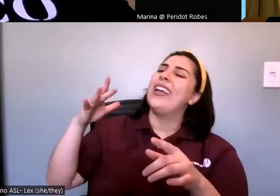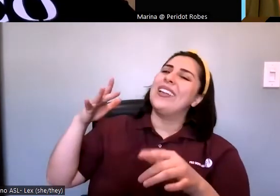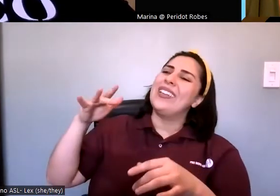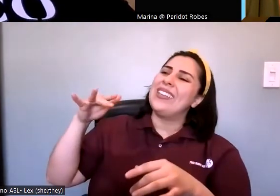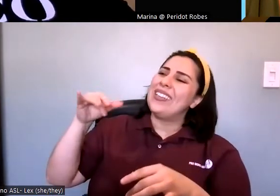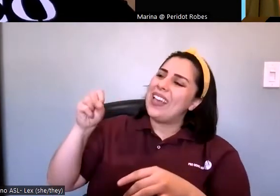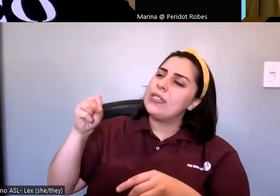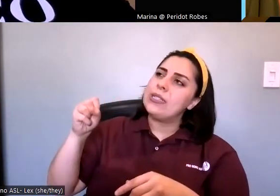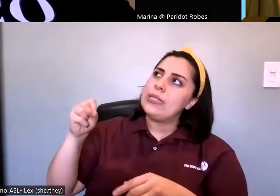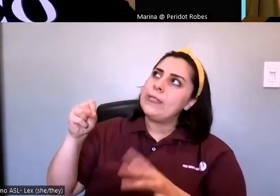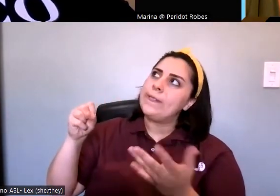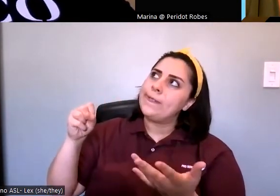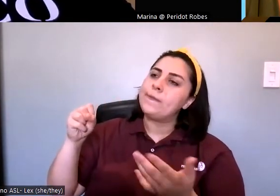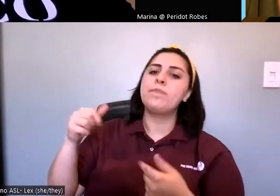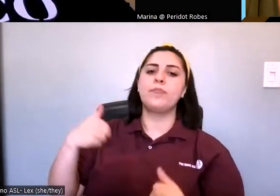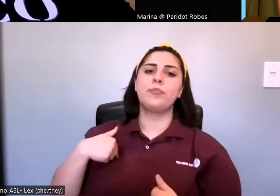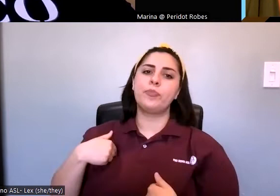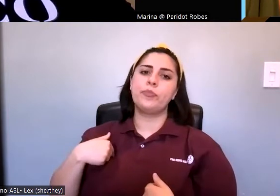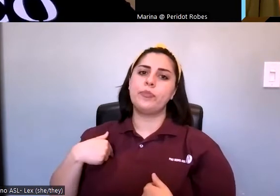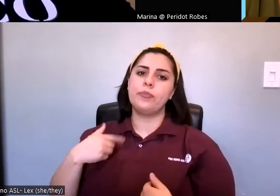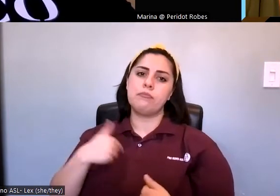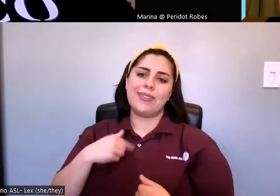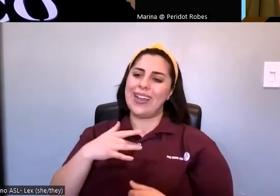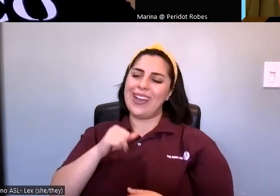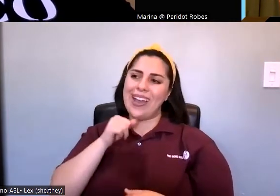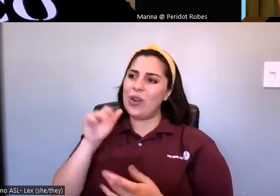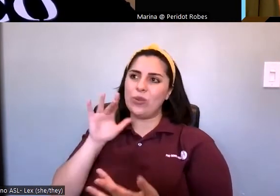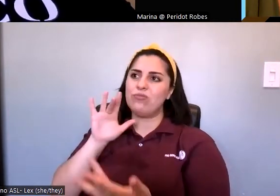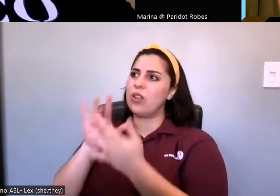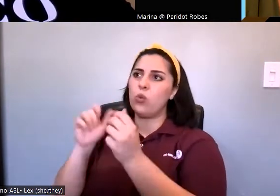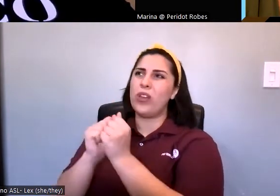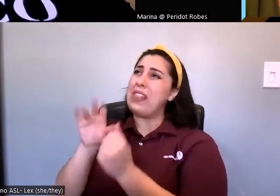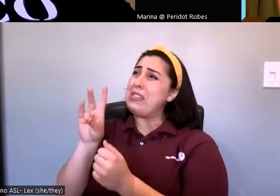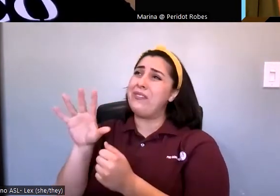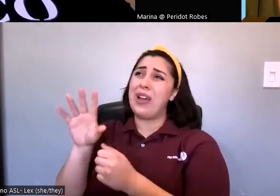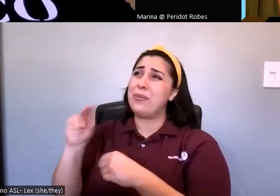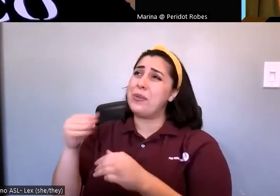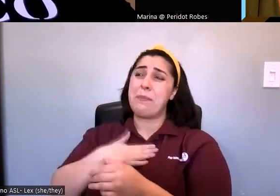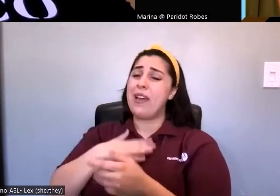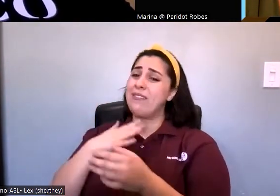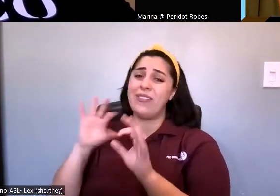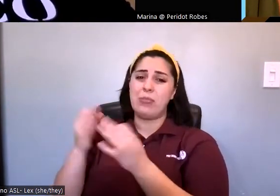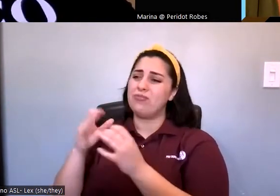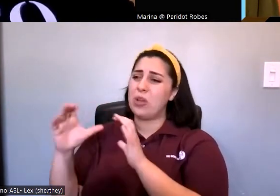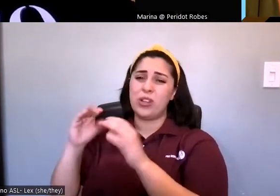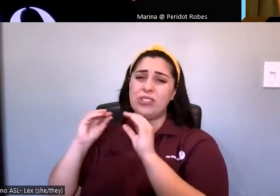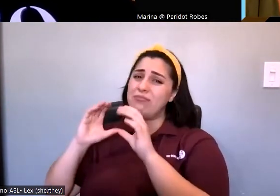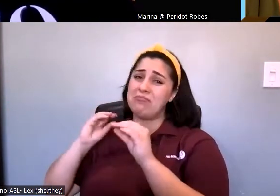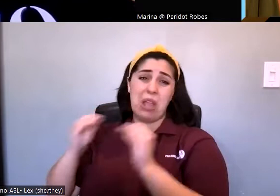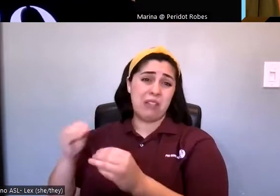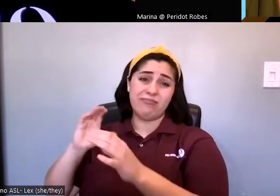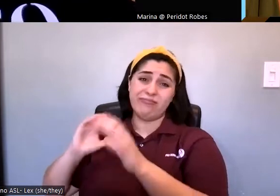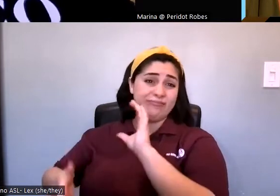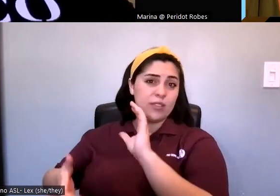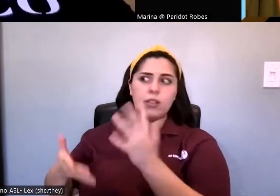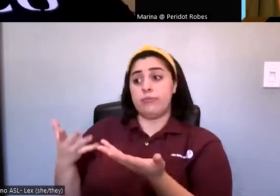about, I want to say 75% of my family because of my weight, you know. Which is unfortunate for them. They're